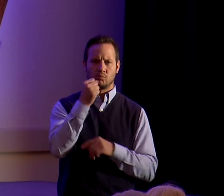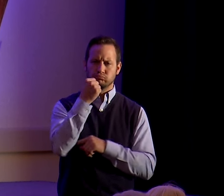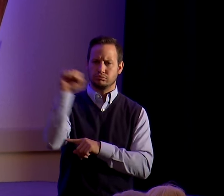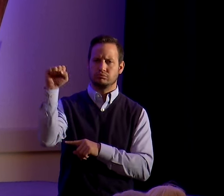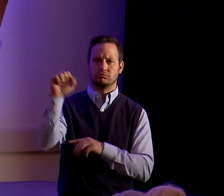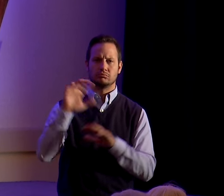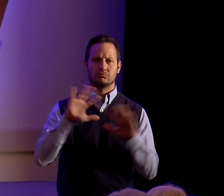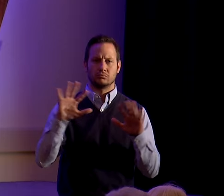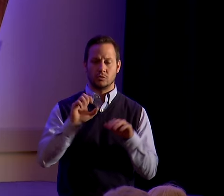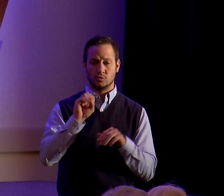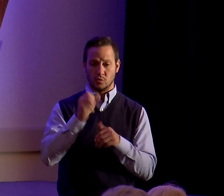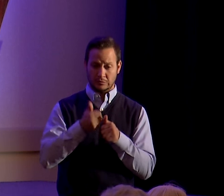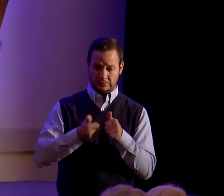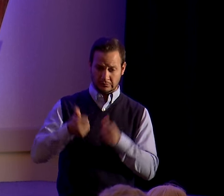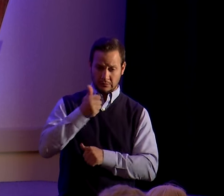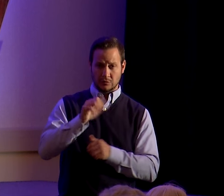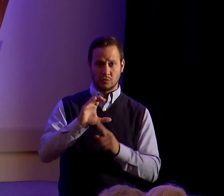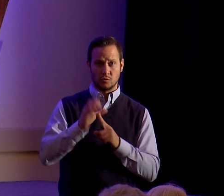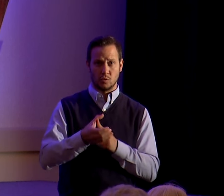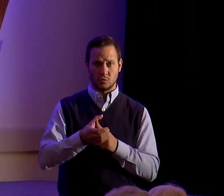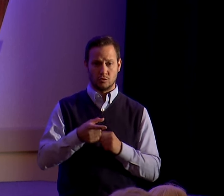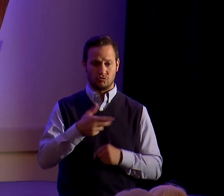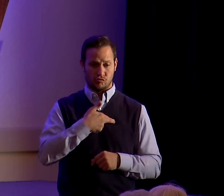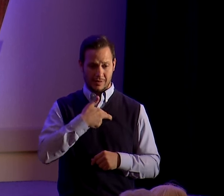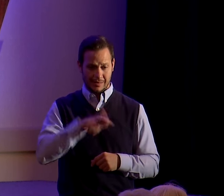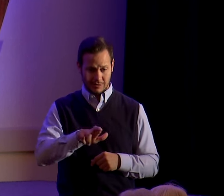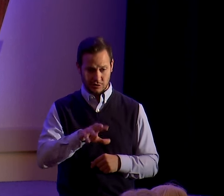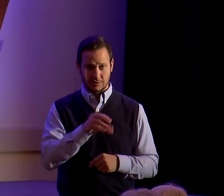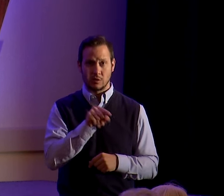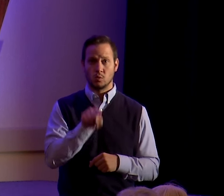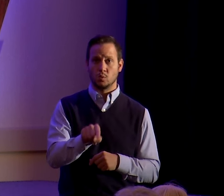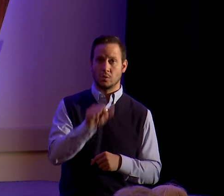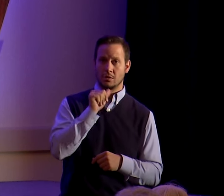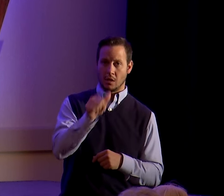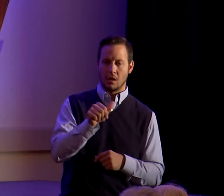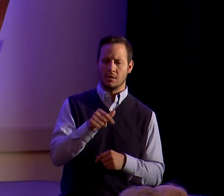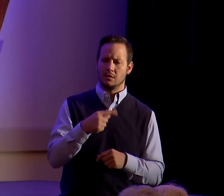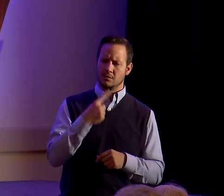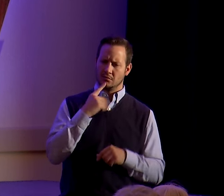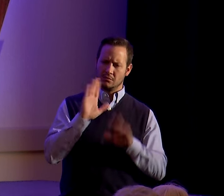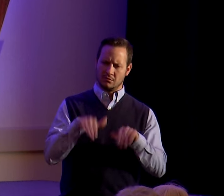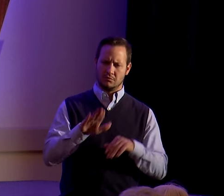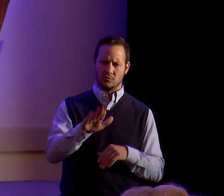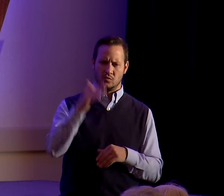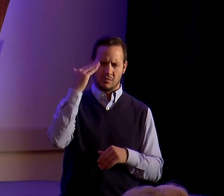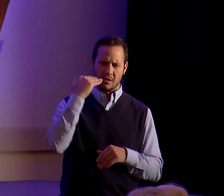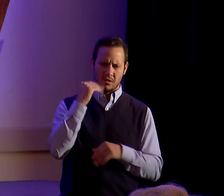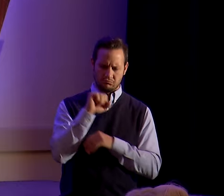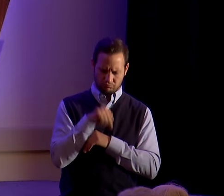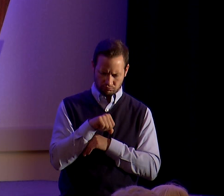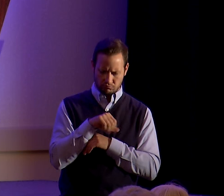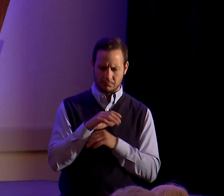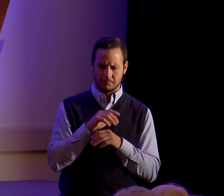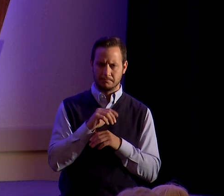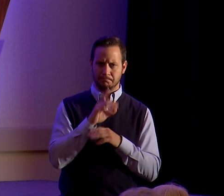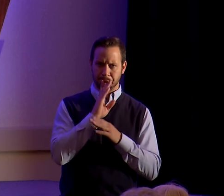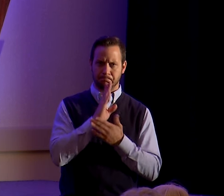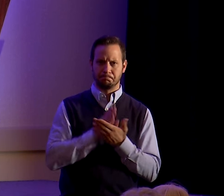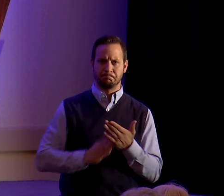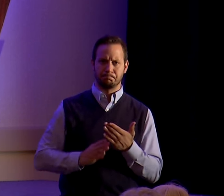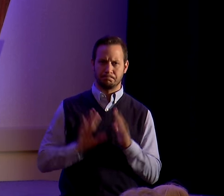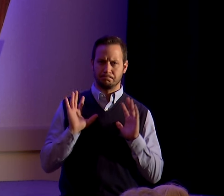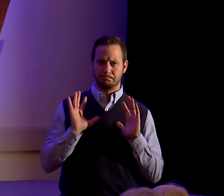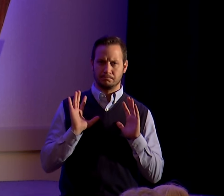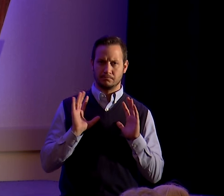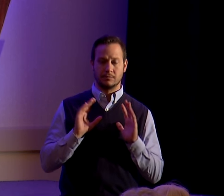dominant culture is religious and you're not, keep your heads down, okay? And that is